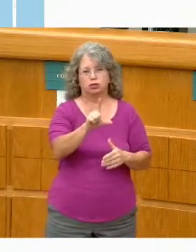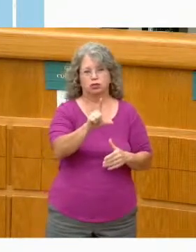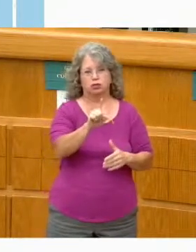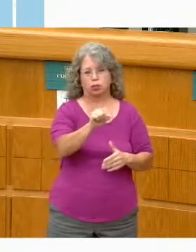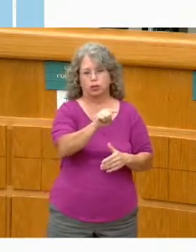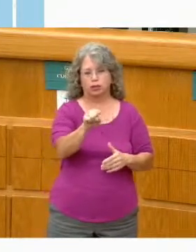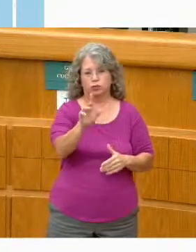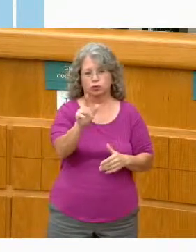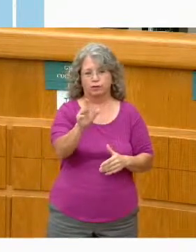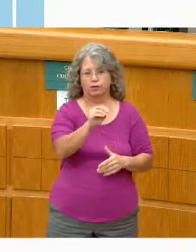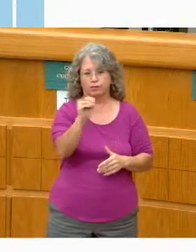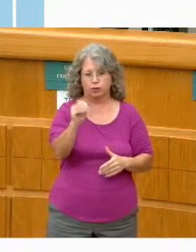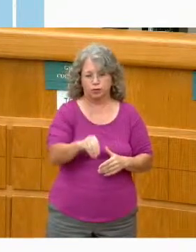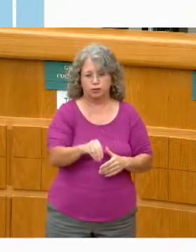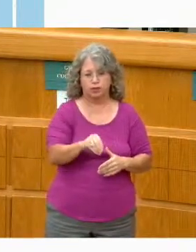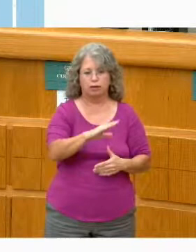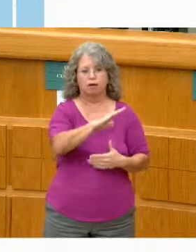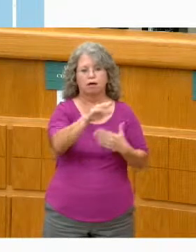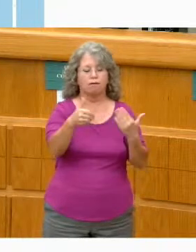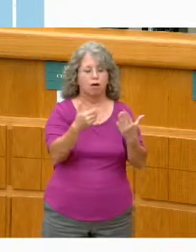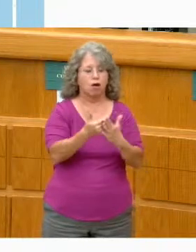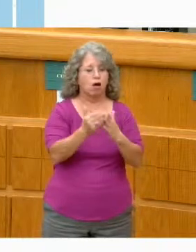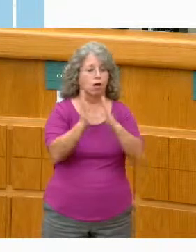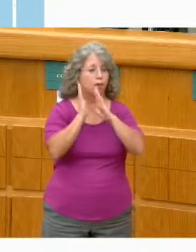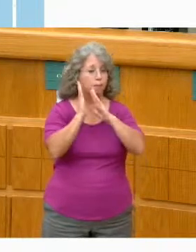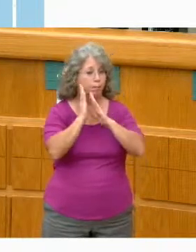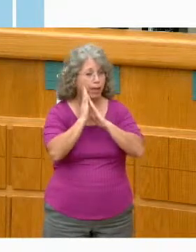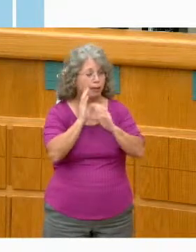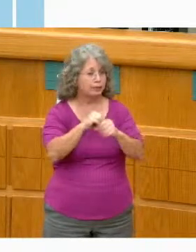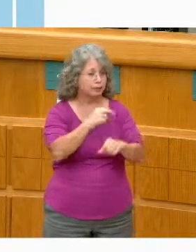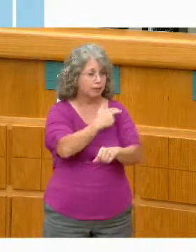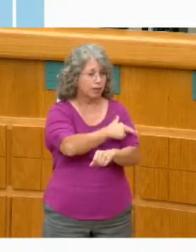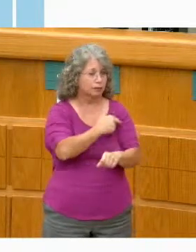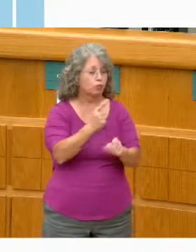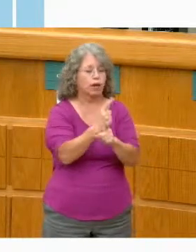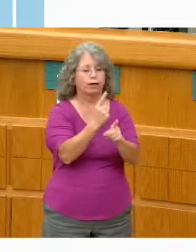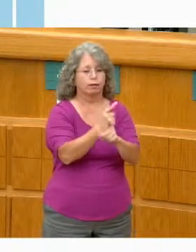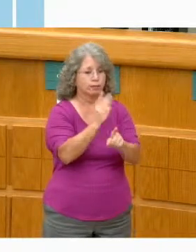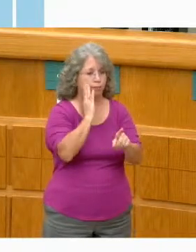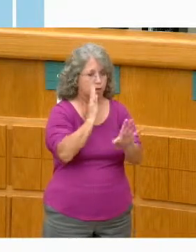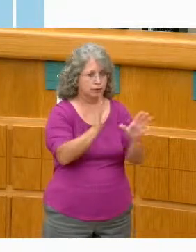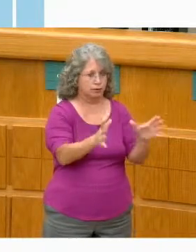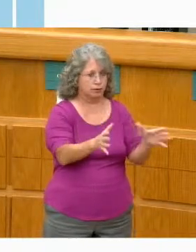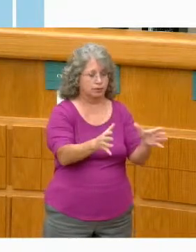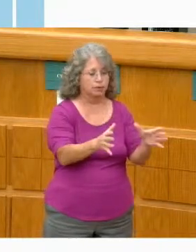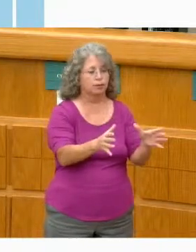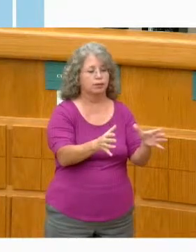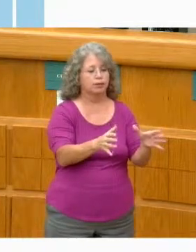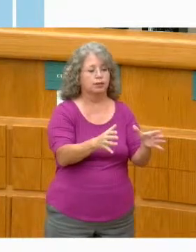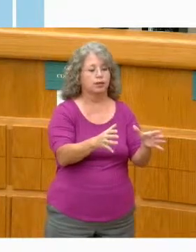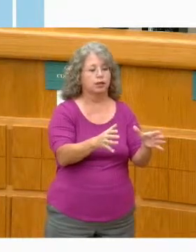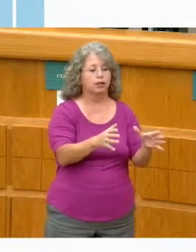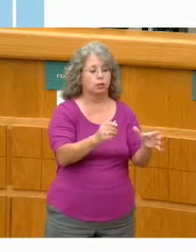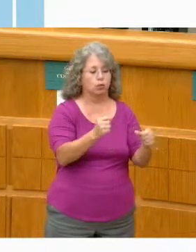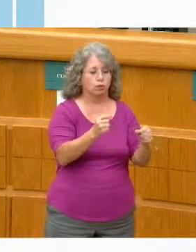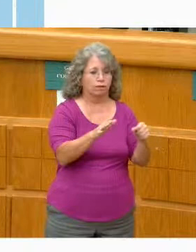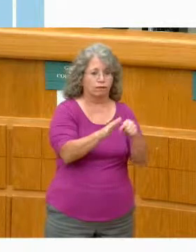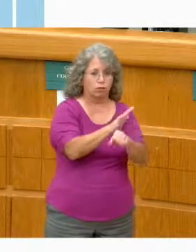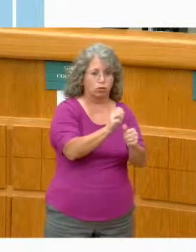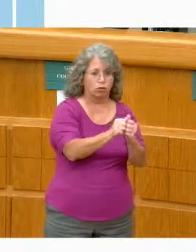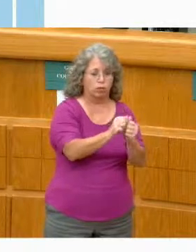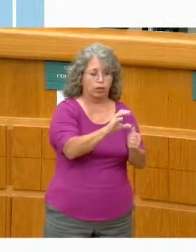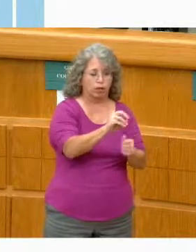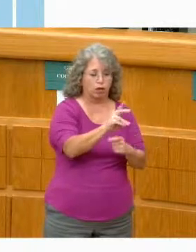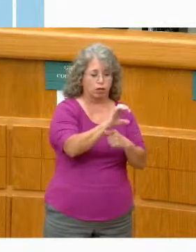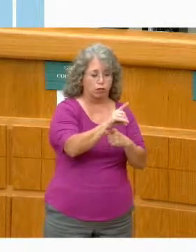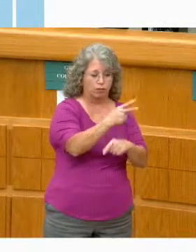maybe 20%, 20 to 25% of all the med-surg beds are occupied by COVID patients, where